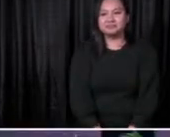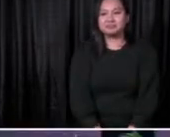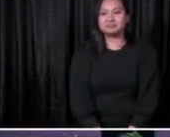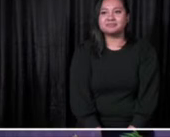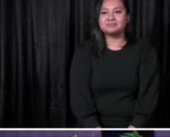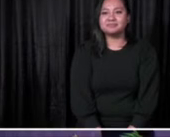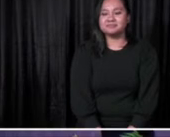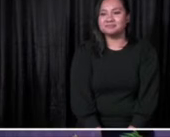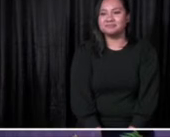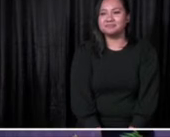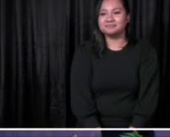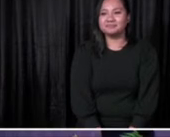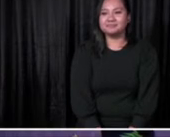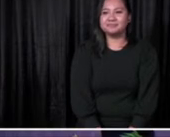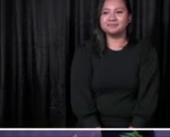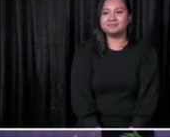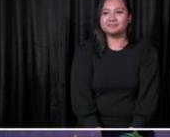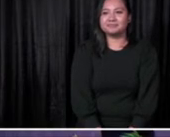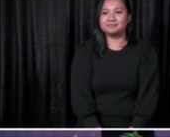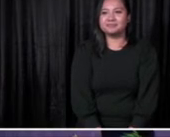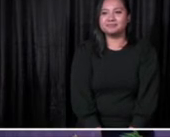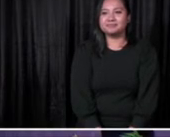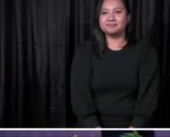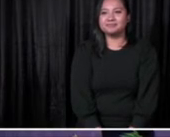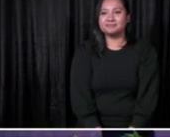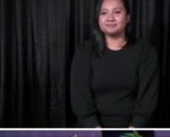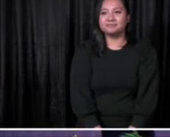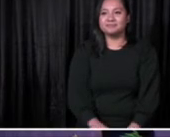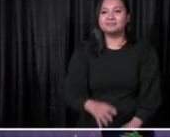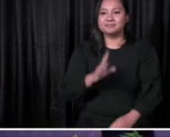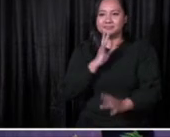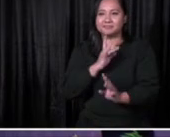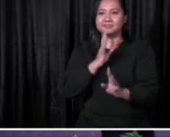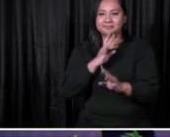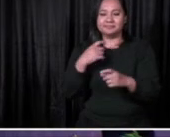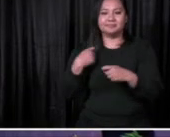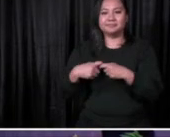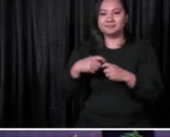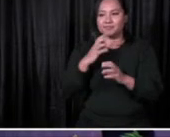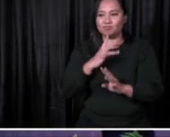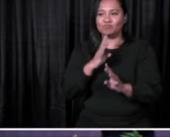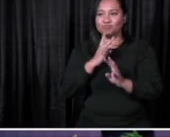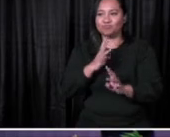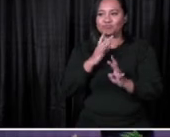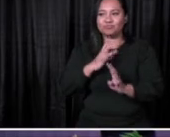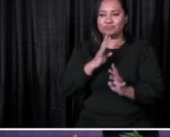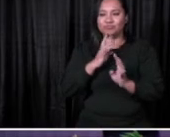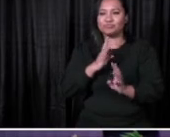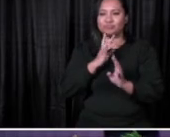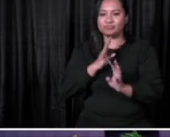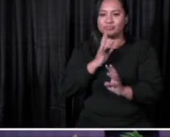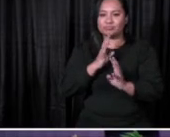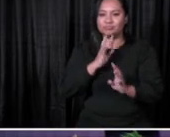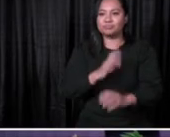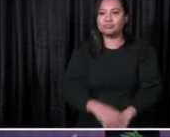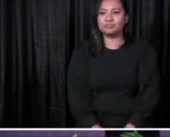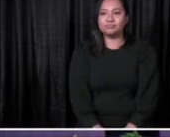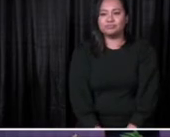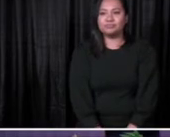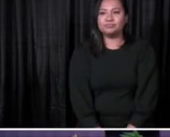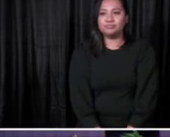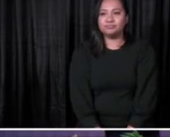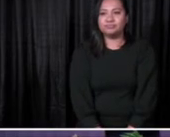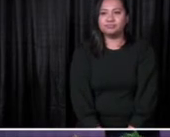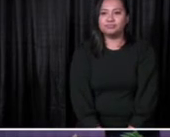Le dedico este título a mis padres por sus esfuerzos y sacrificios. Agradezco todo lo que me